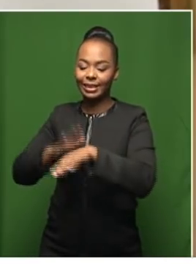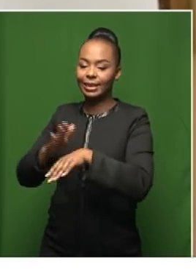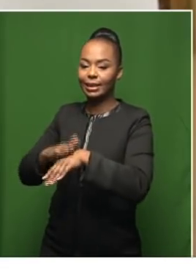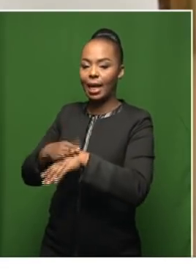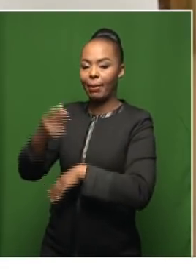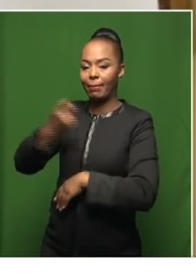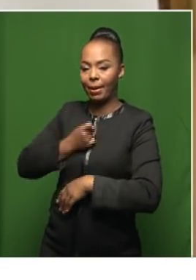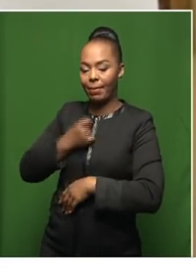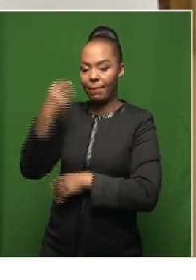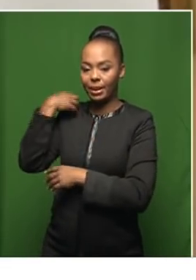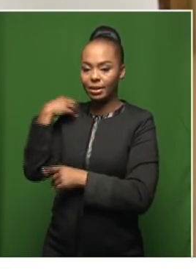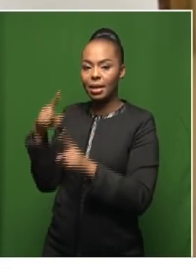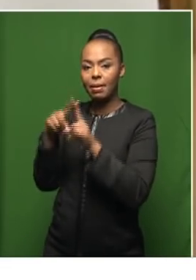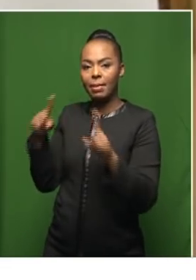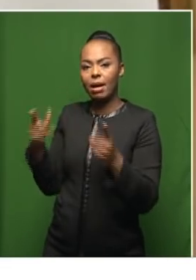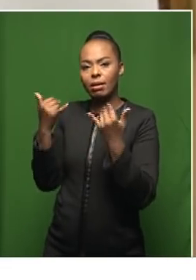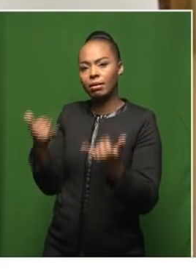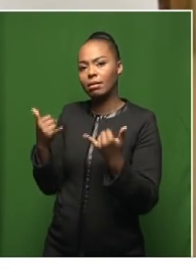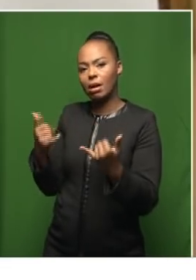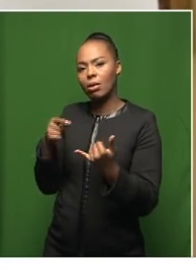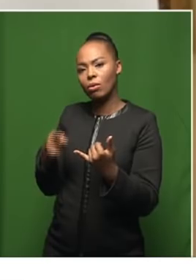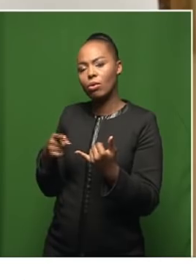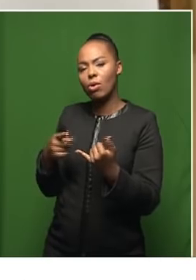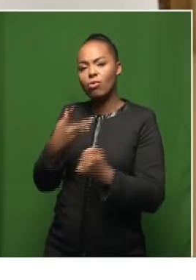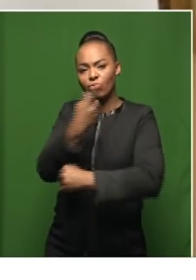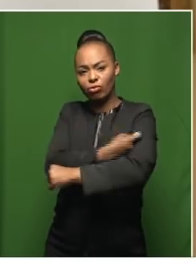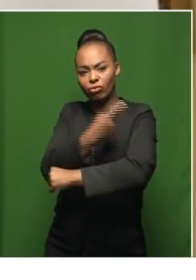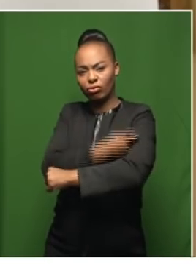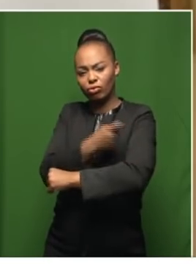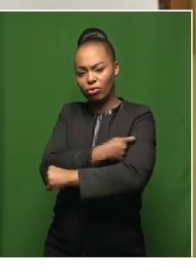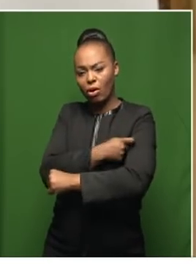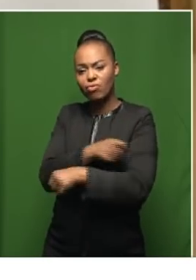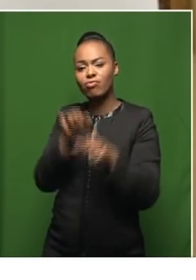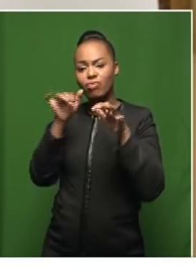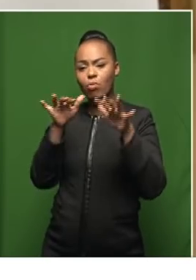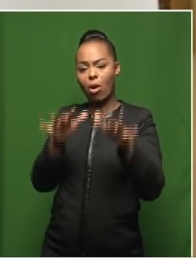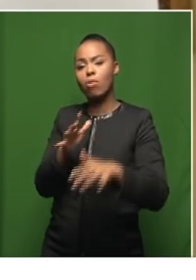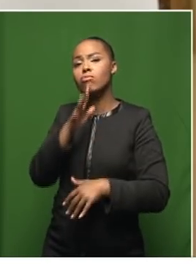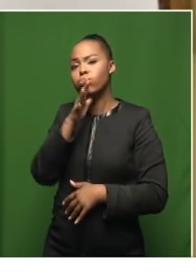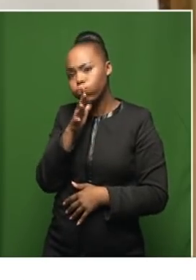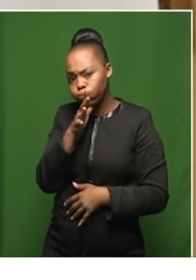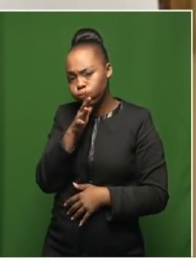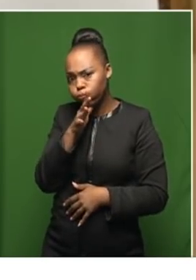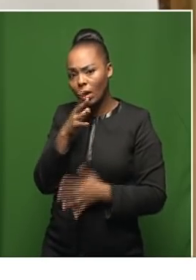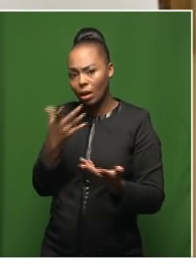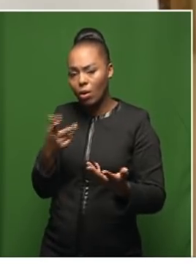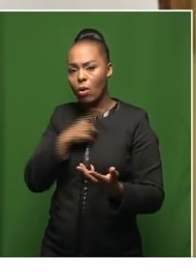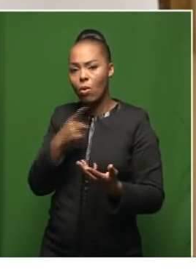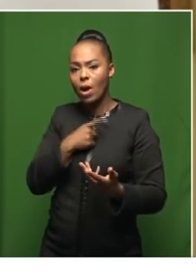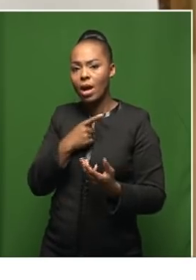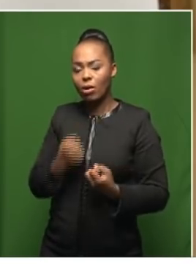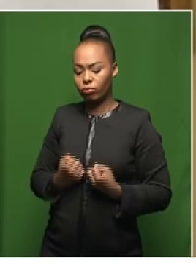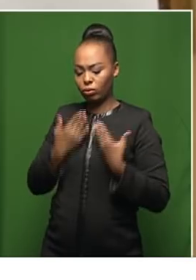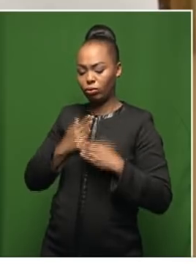But at what stage do we hope to vaccinate a large portion of the population to ensure herd immunity? I mean, once herd immunity